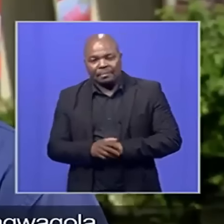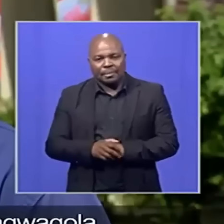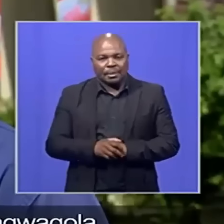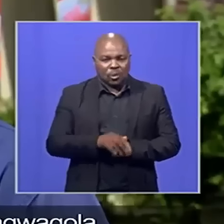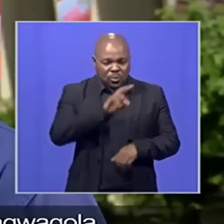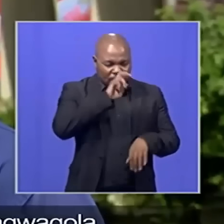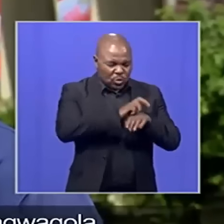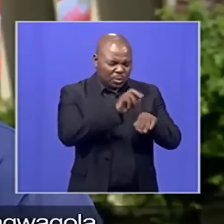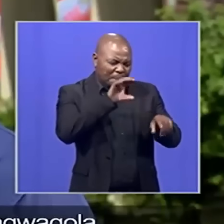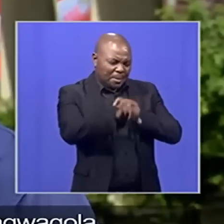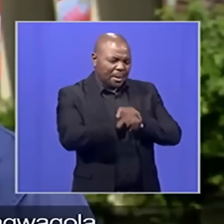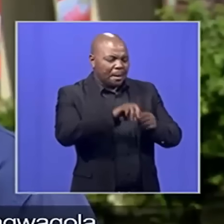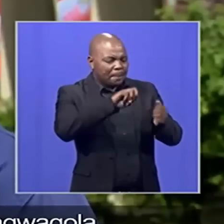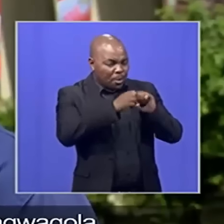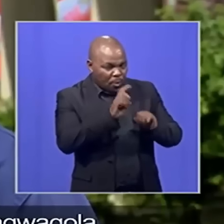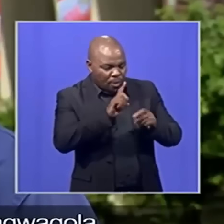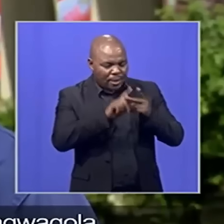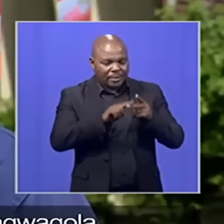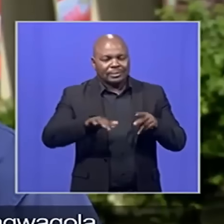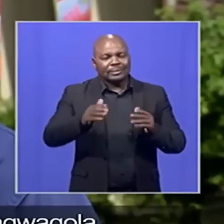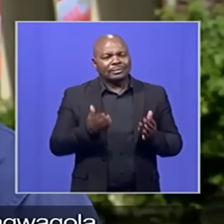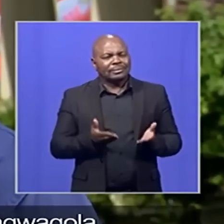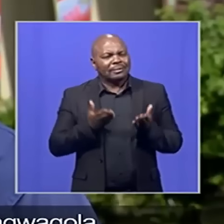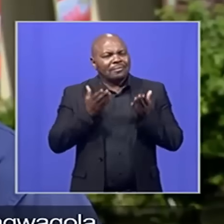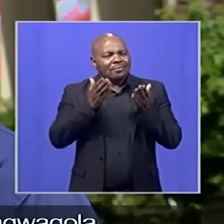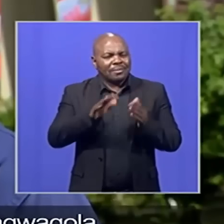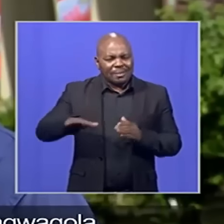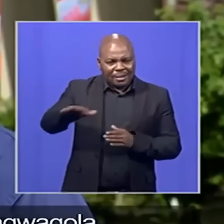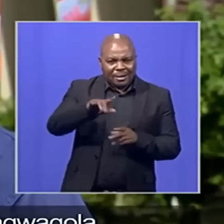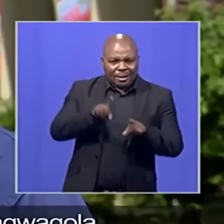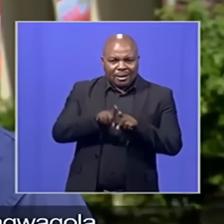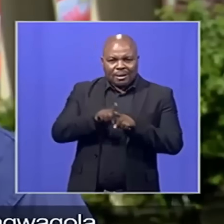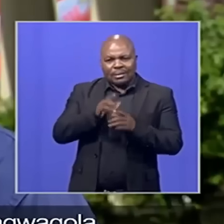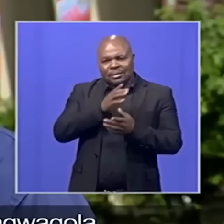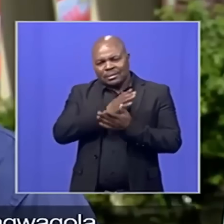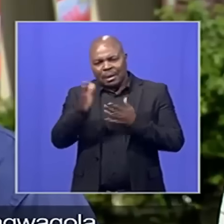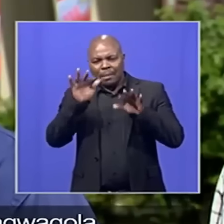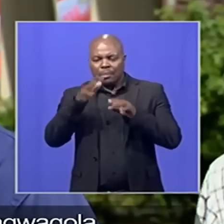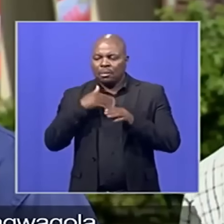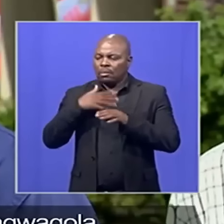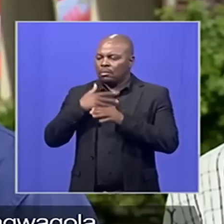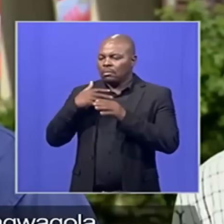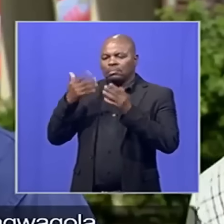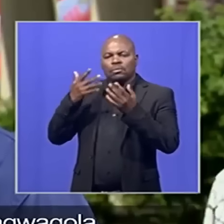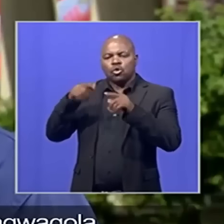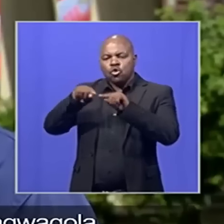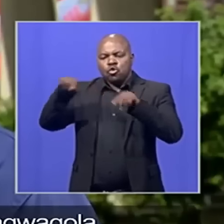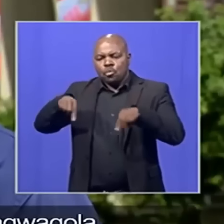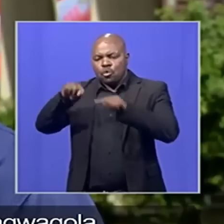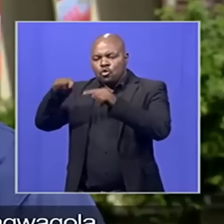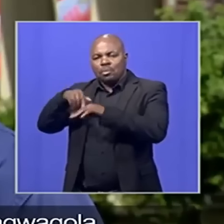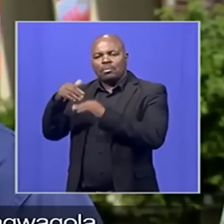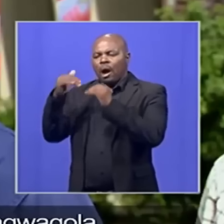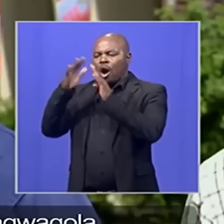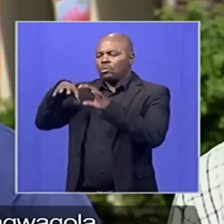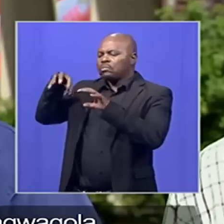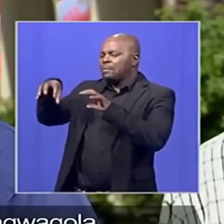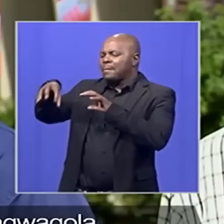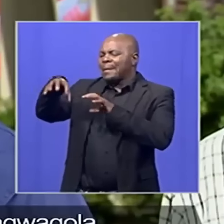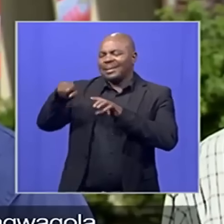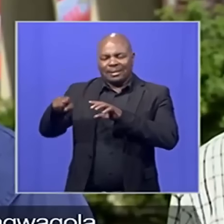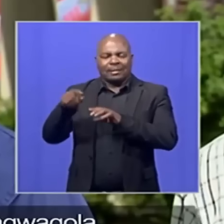It's about general service delivery in the area, including illegal dwellings, illegal backyard dwellings, illegal businesses. It's